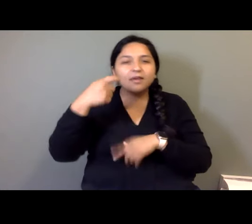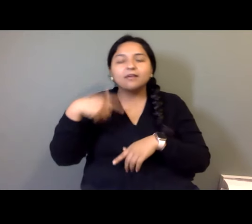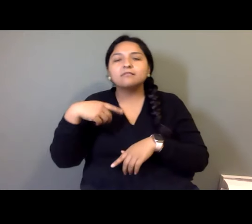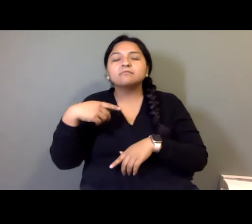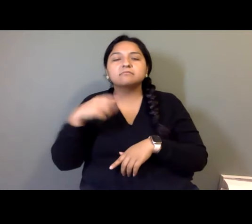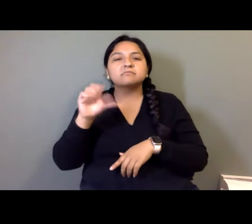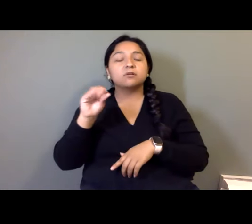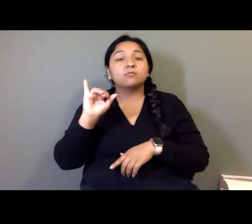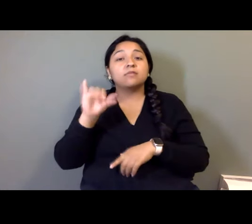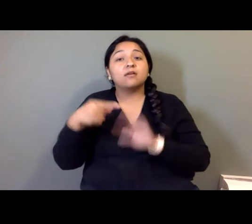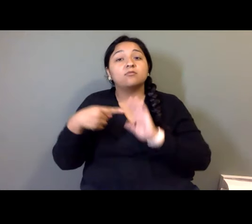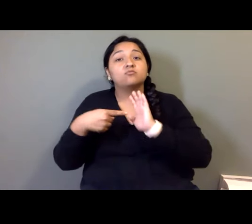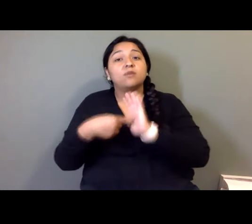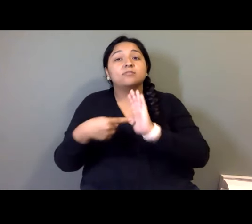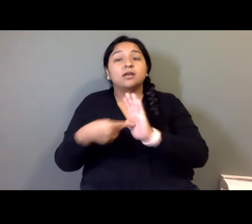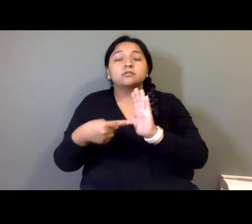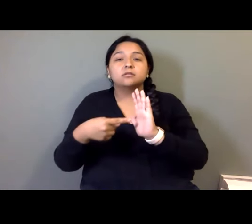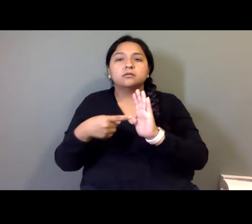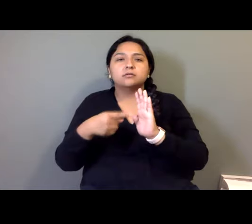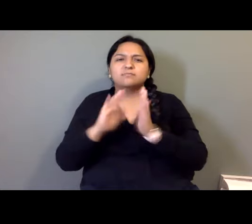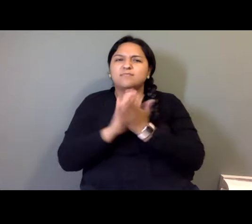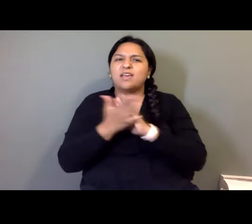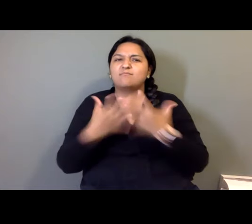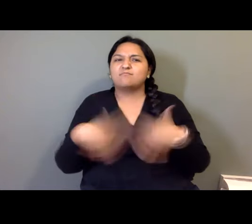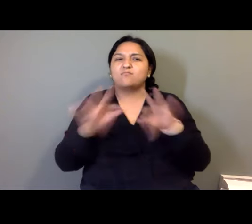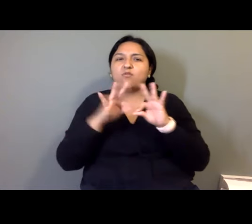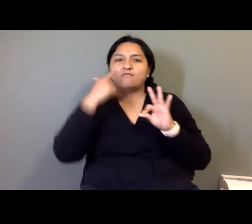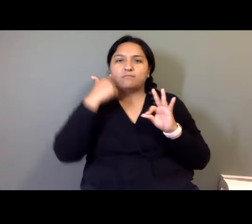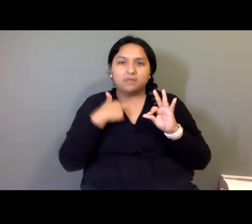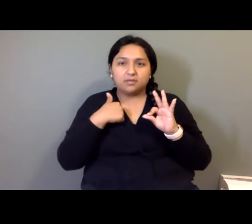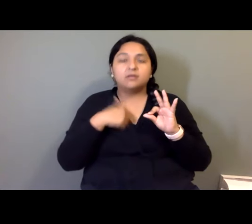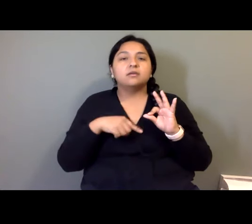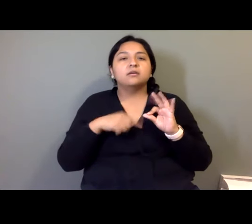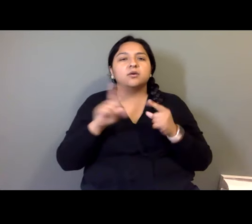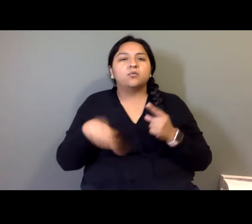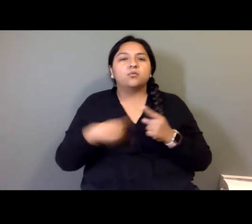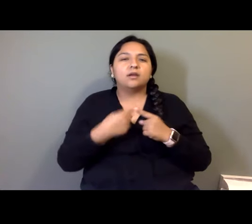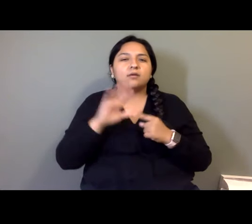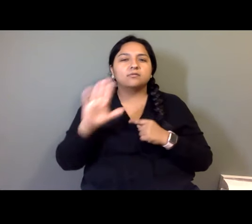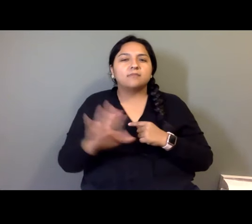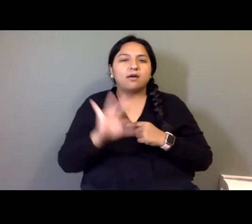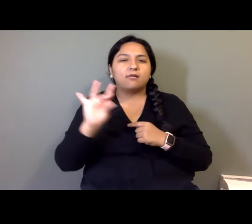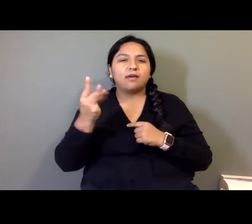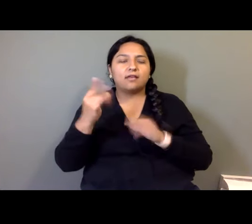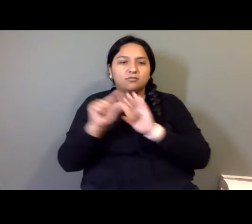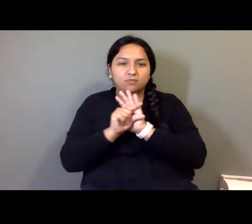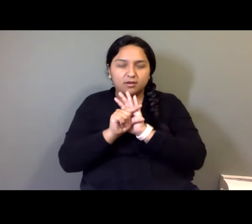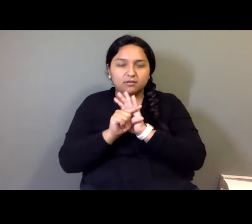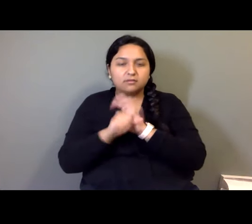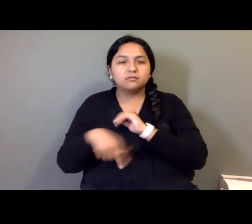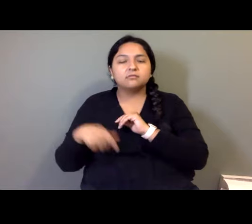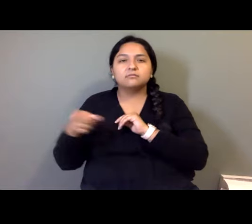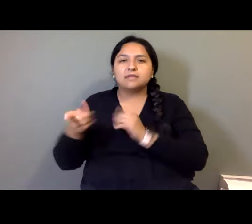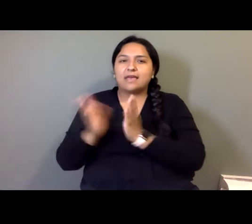Representation kind of became a huge thing to me when I was in, I want to say, eighth grade. I was asked to be